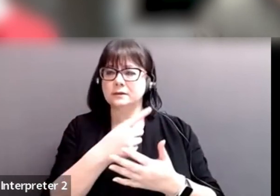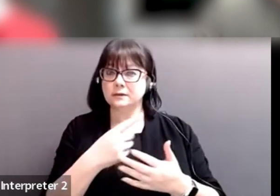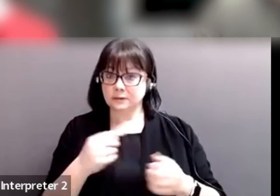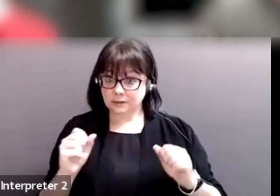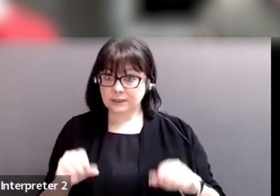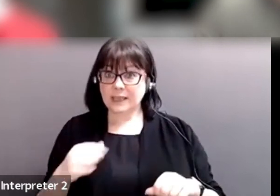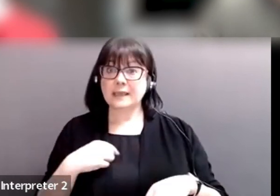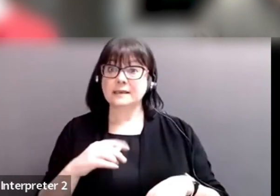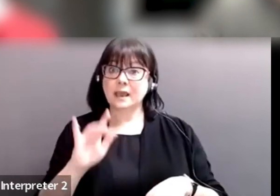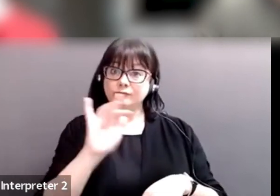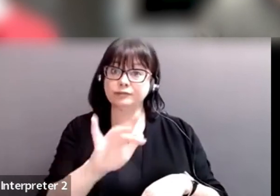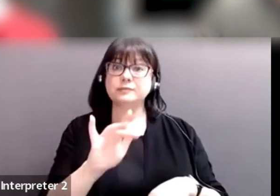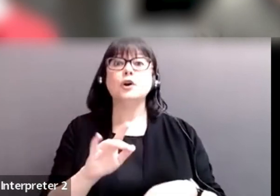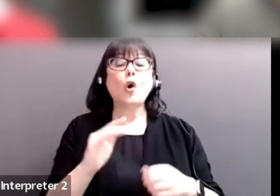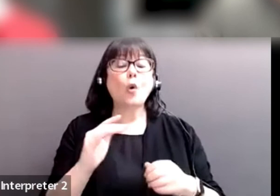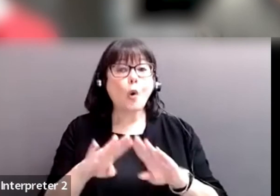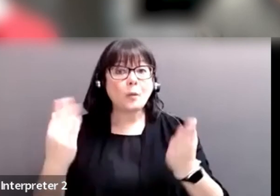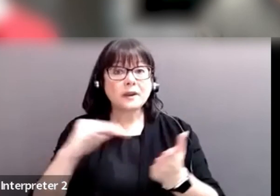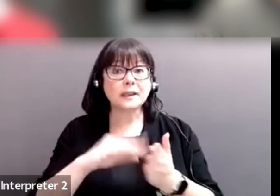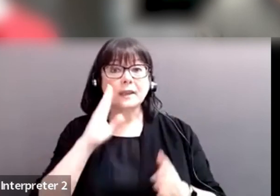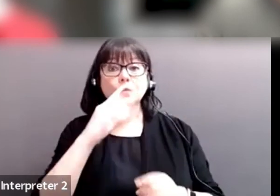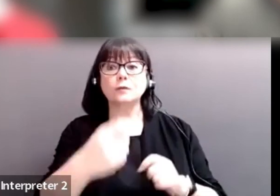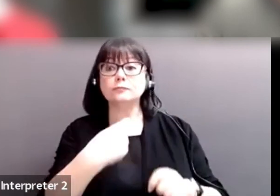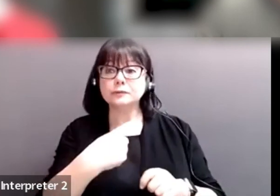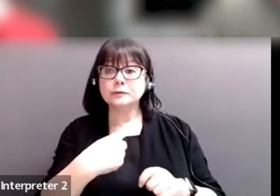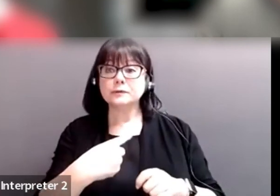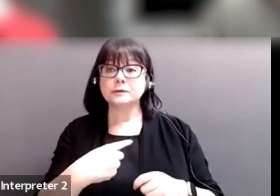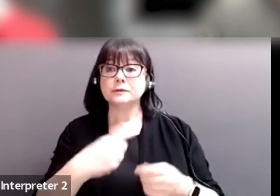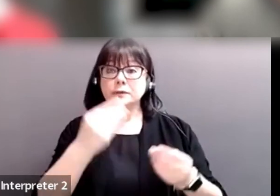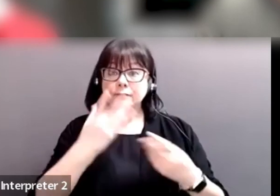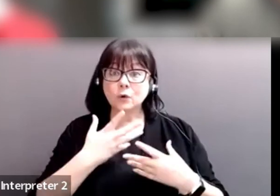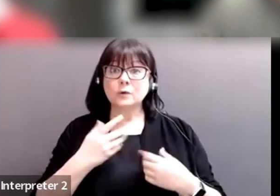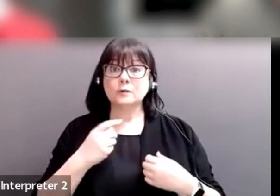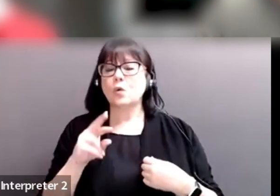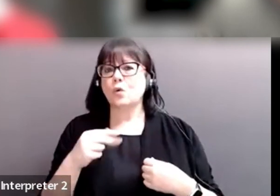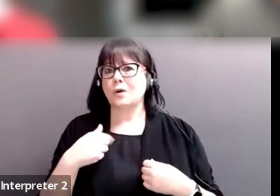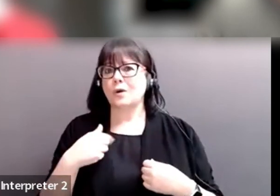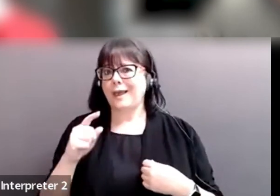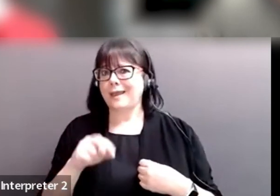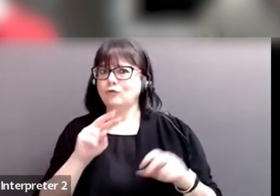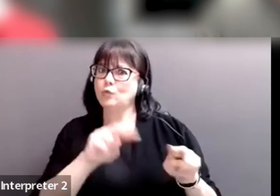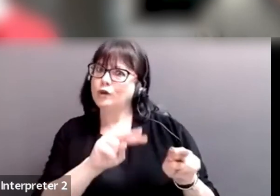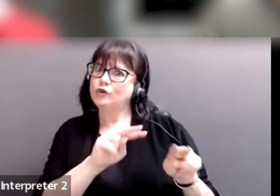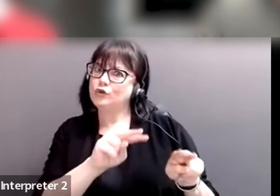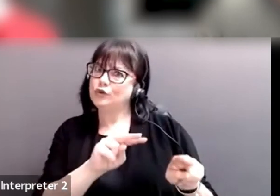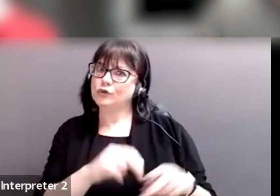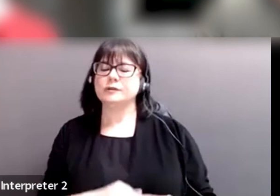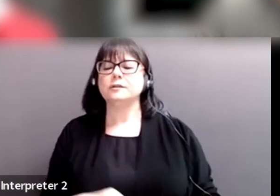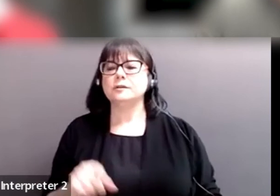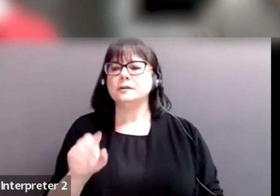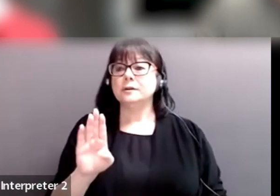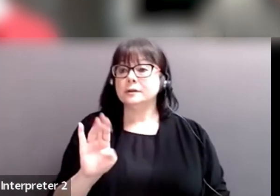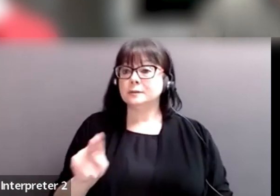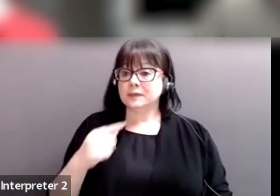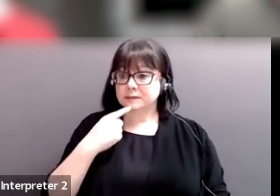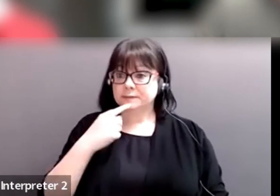is reopened? Do you get notified, or is this just something you'd have to naturally notice? Yeah, so I think I briefly touched on this. So that's